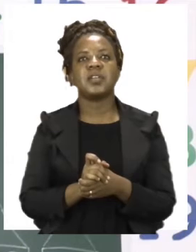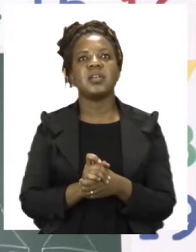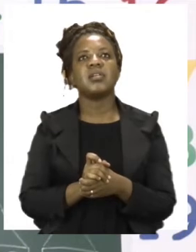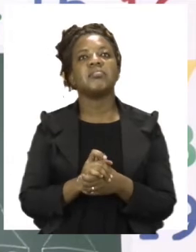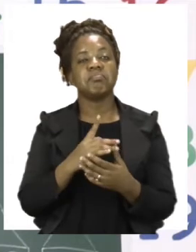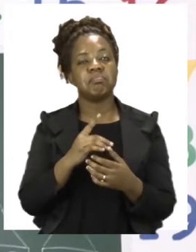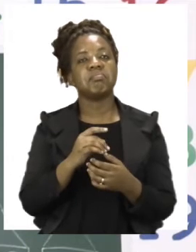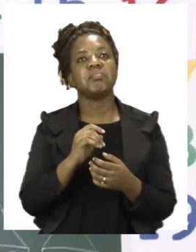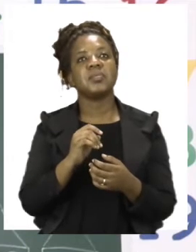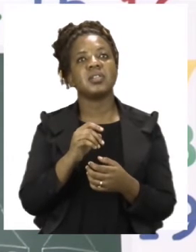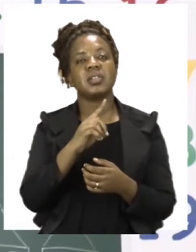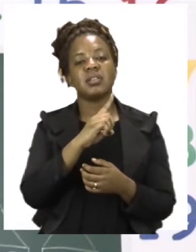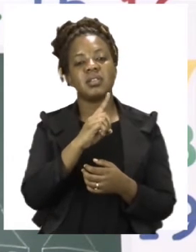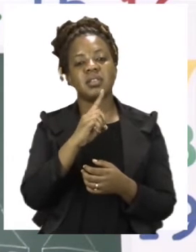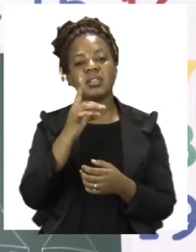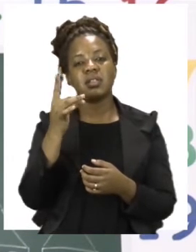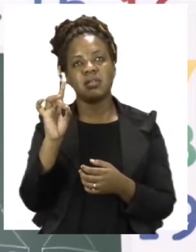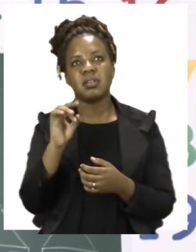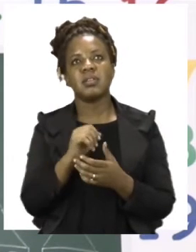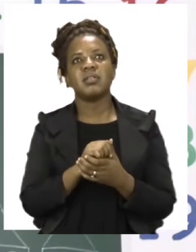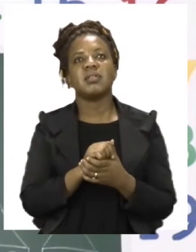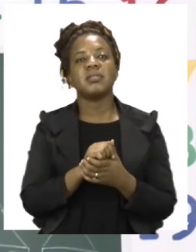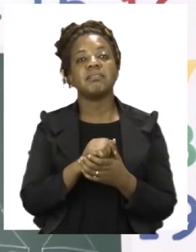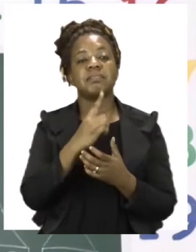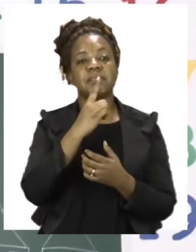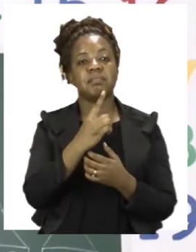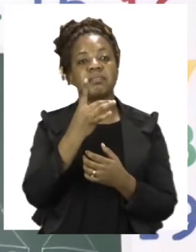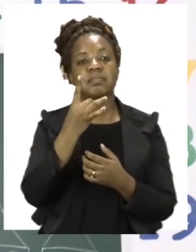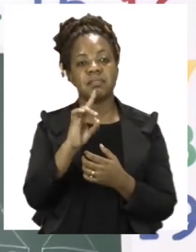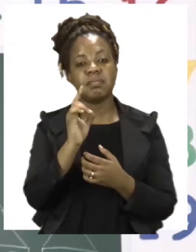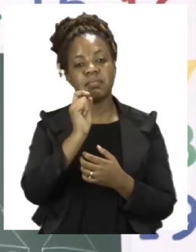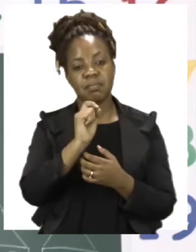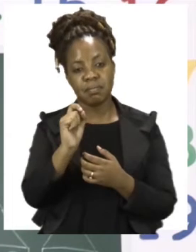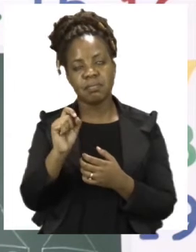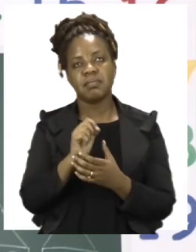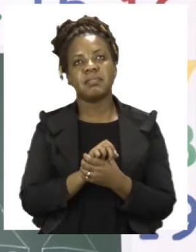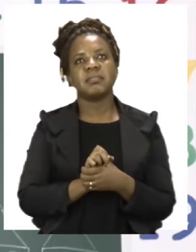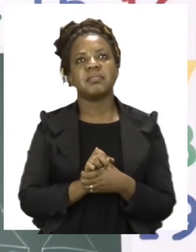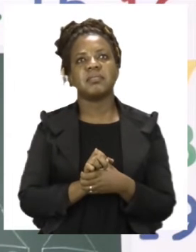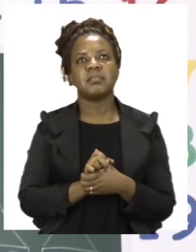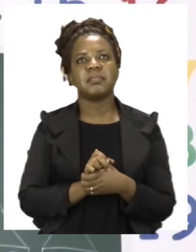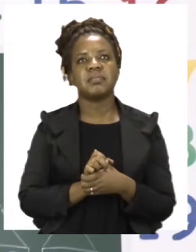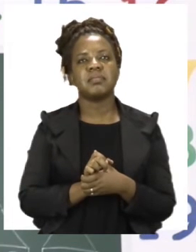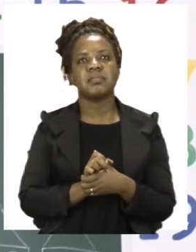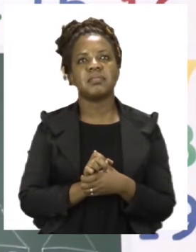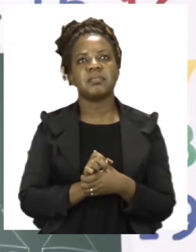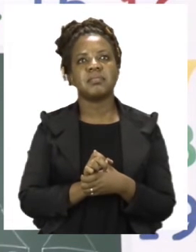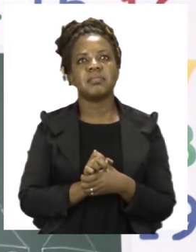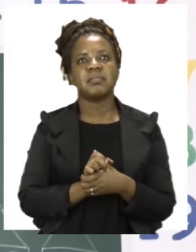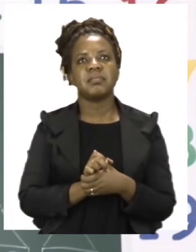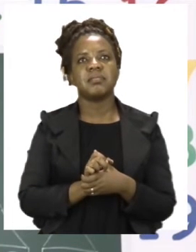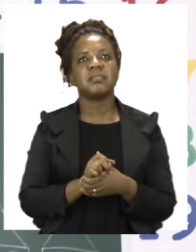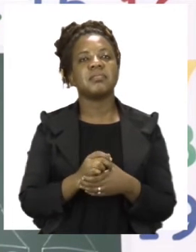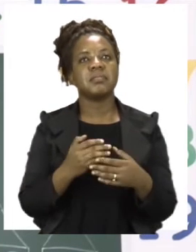have 18, which makes 18 our answer. Then we are going to do the